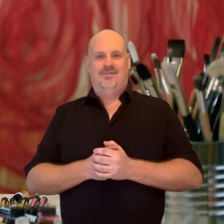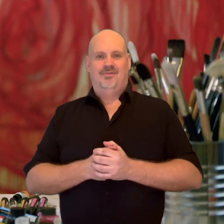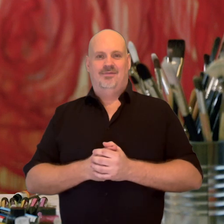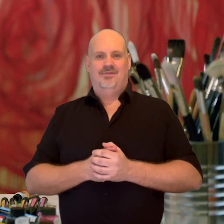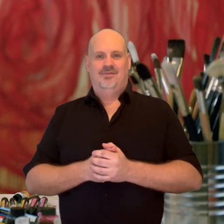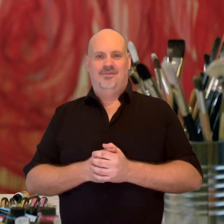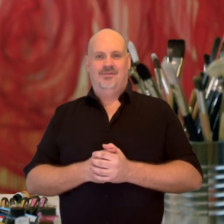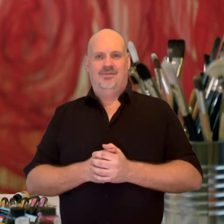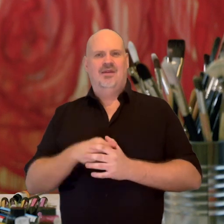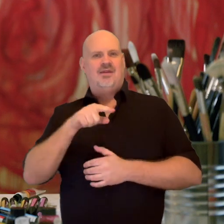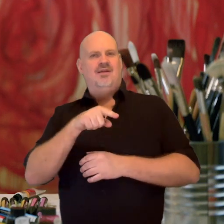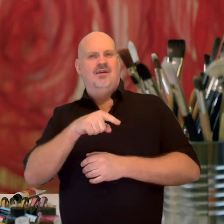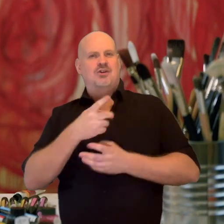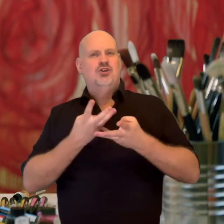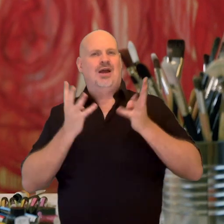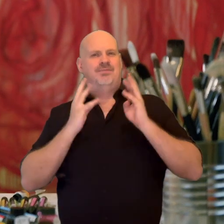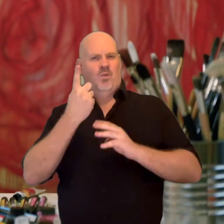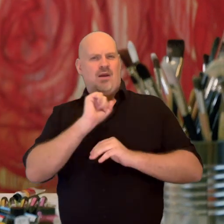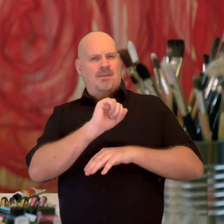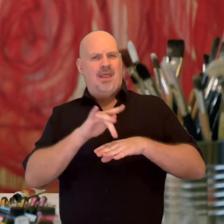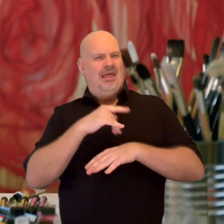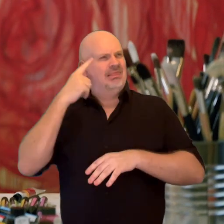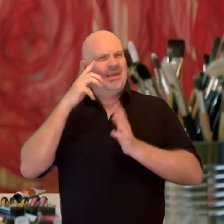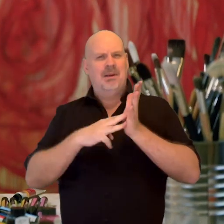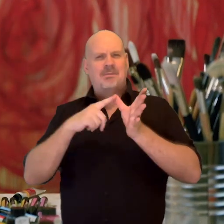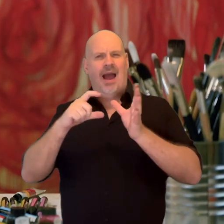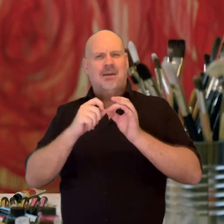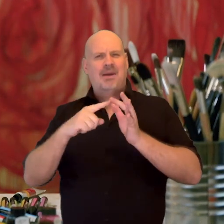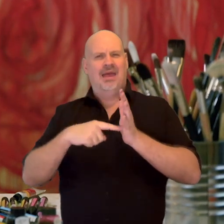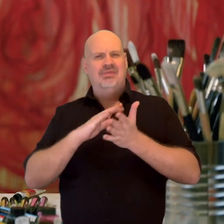which is from one of his plays, Macbeth, I think.